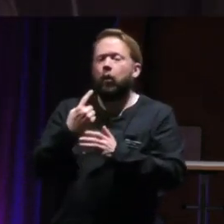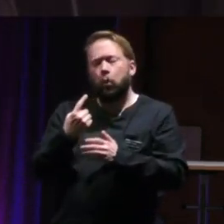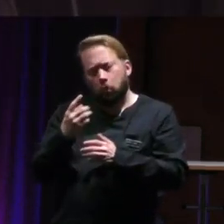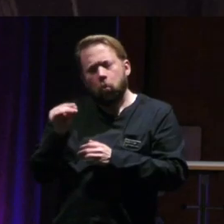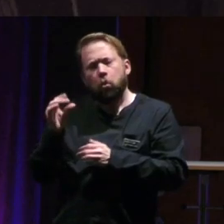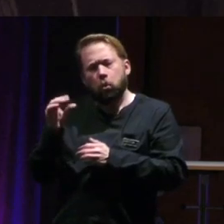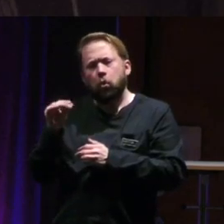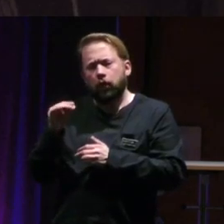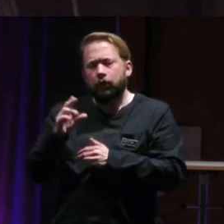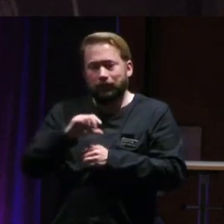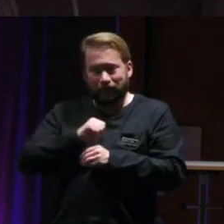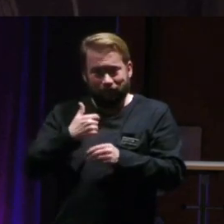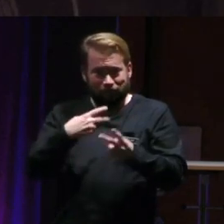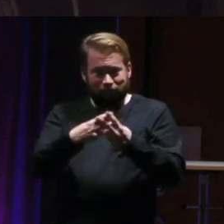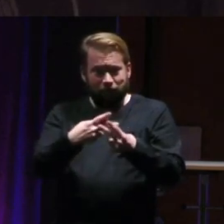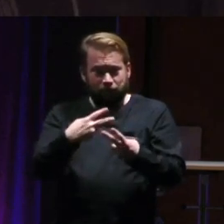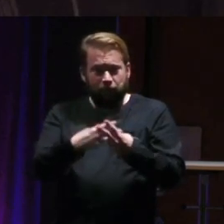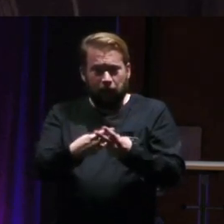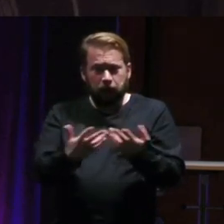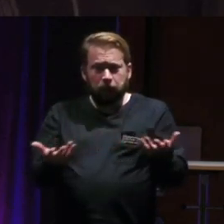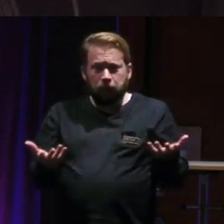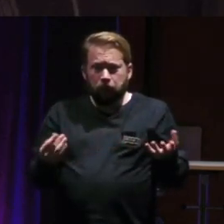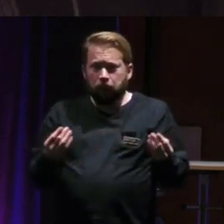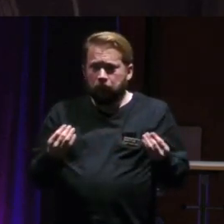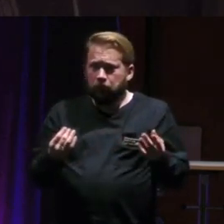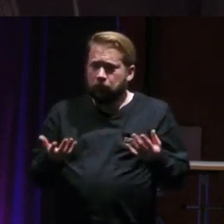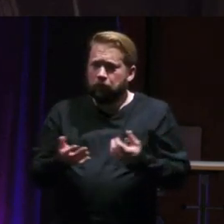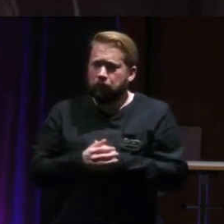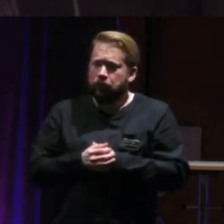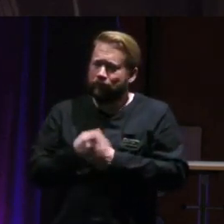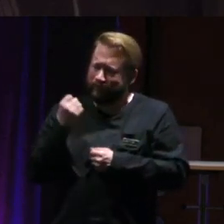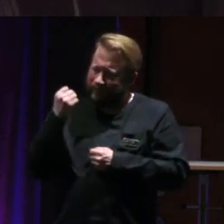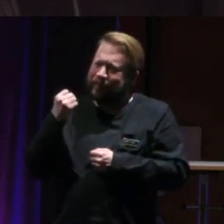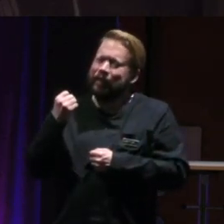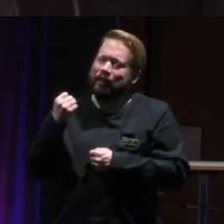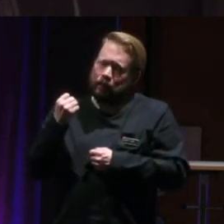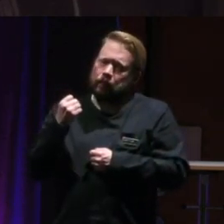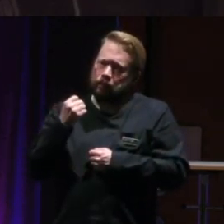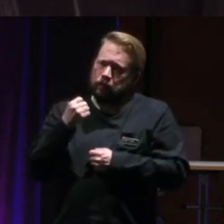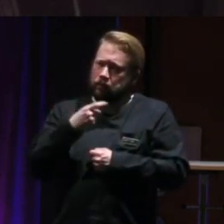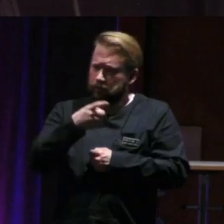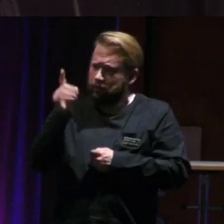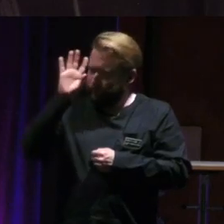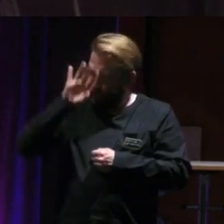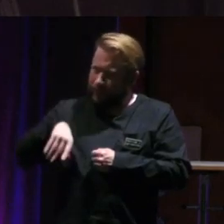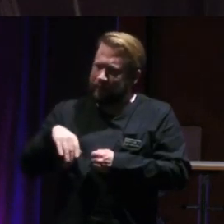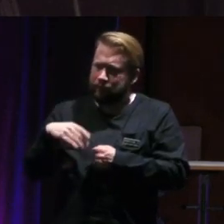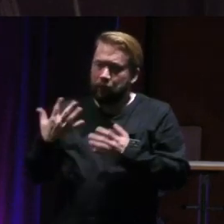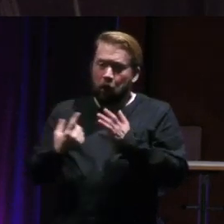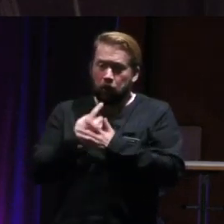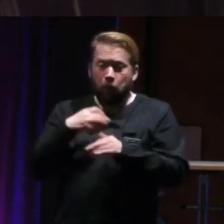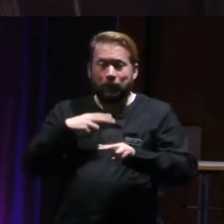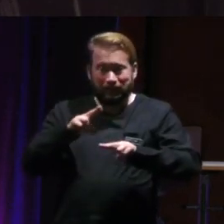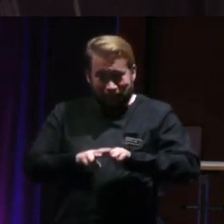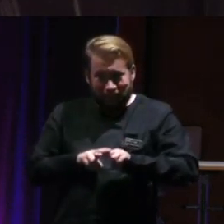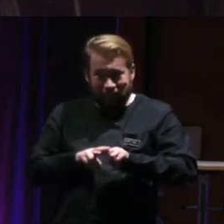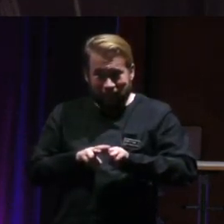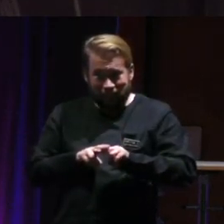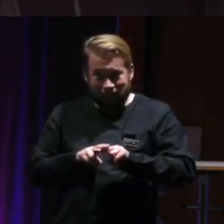I was in prison, and I remember, like, what is important and what is not. Because if you are there and you